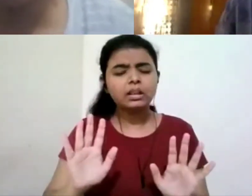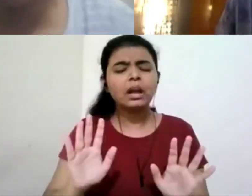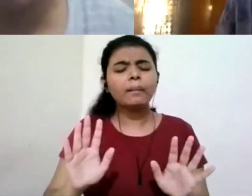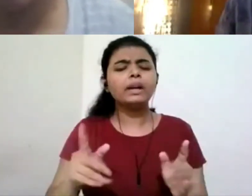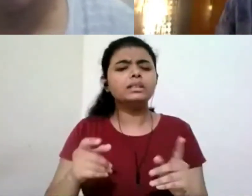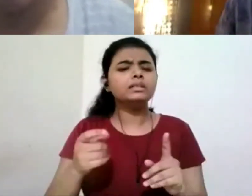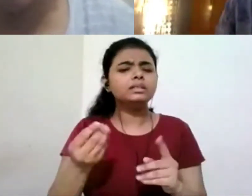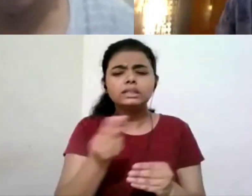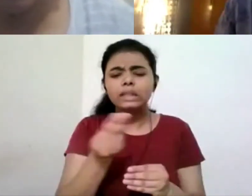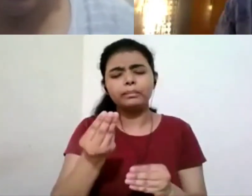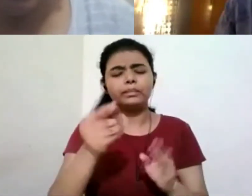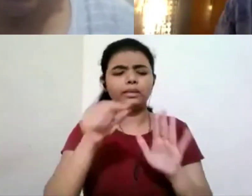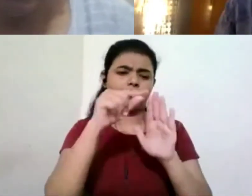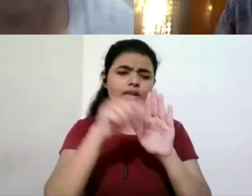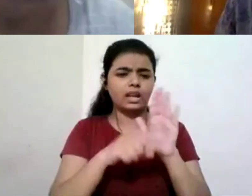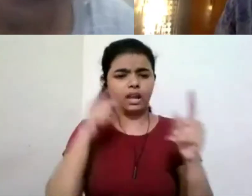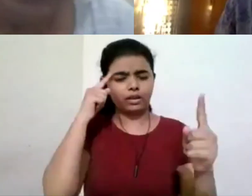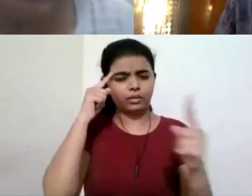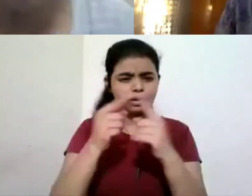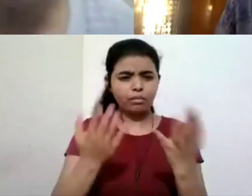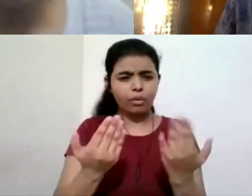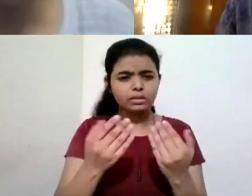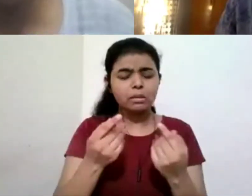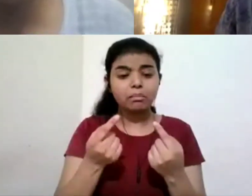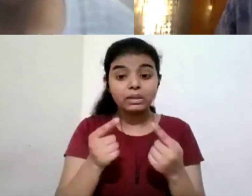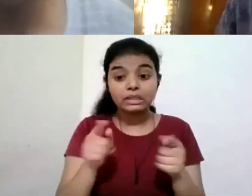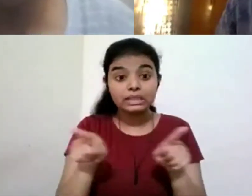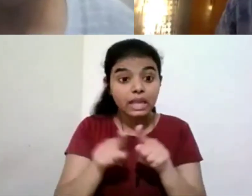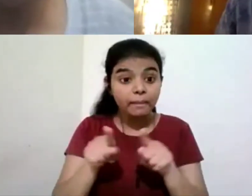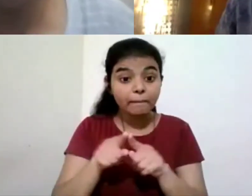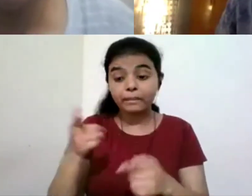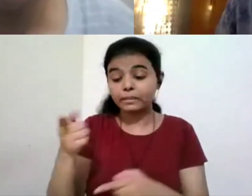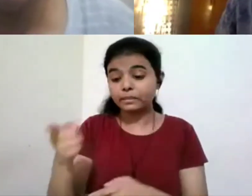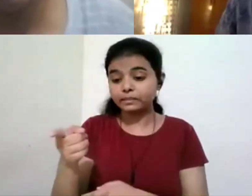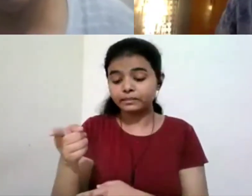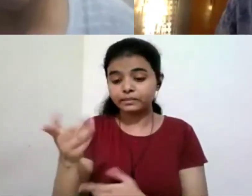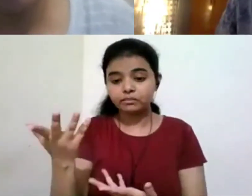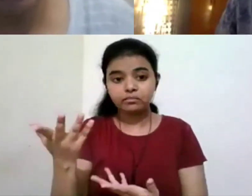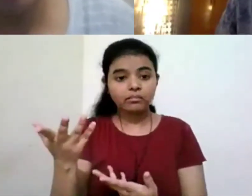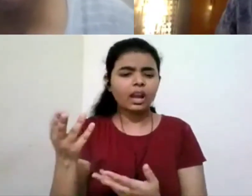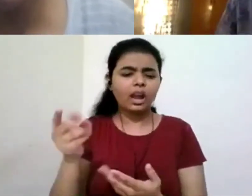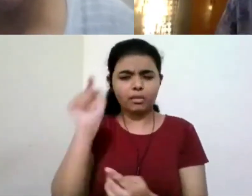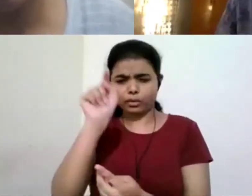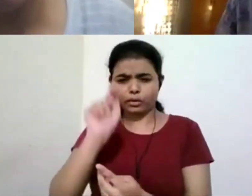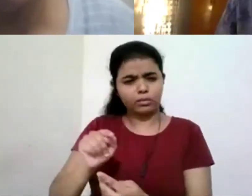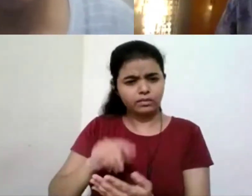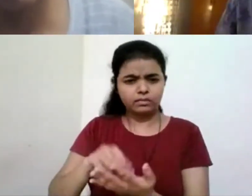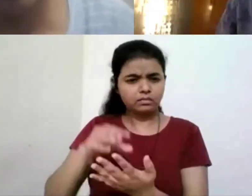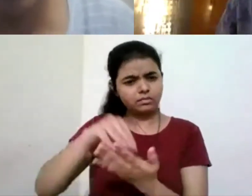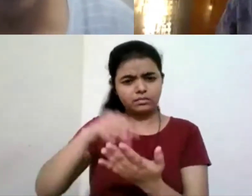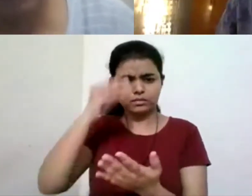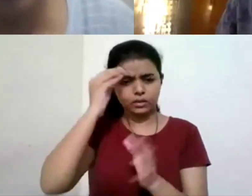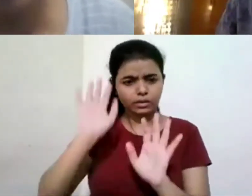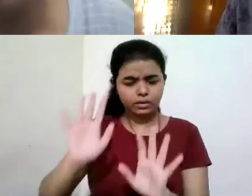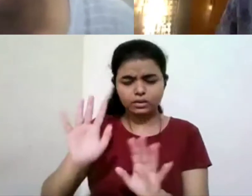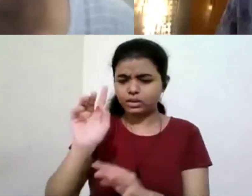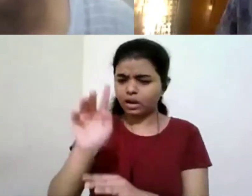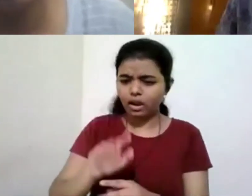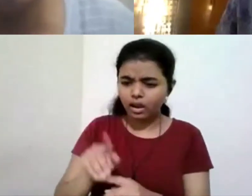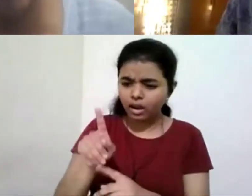to something. And within that same populist reasoning, we have worked out, you know, we've kind